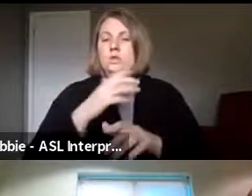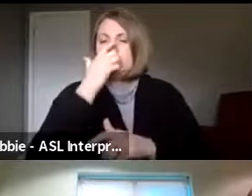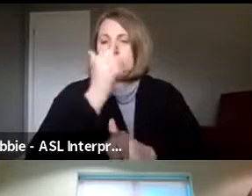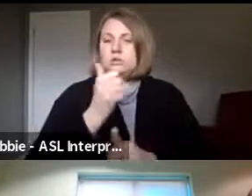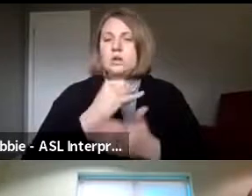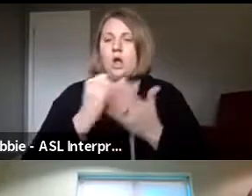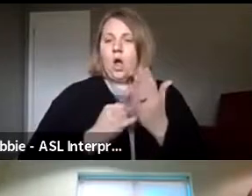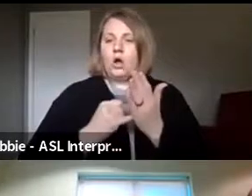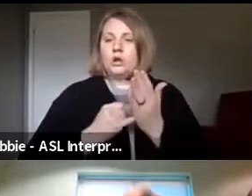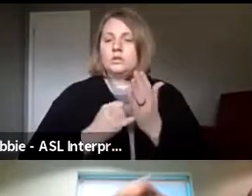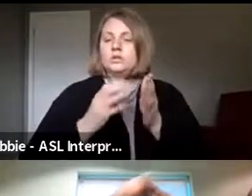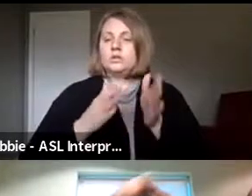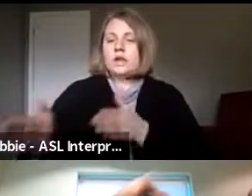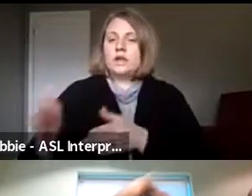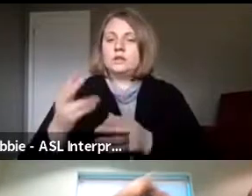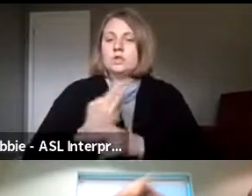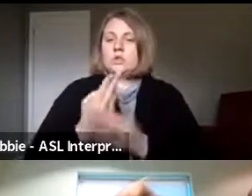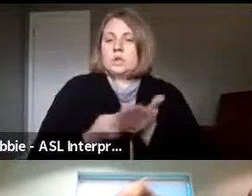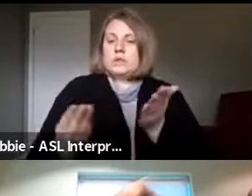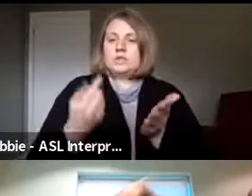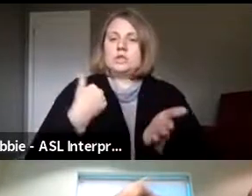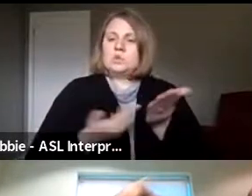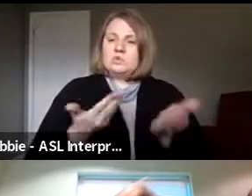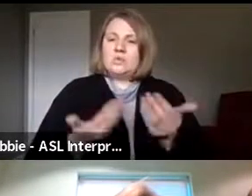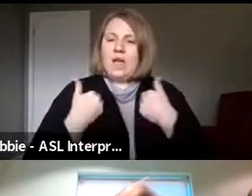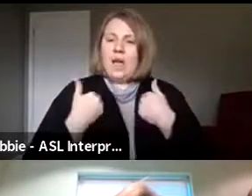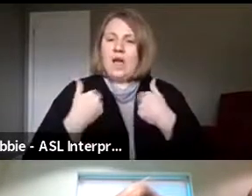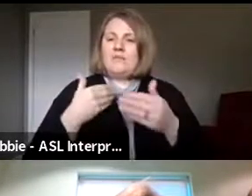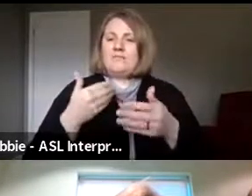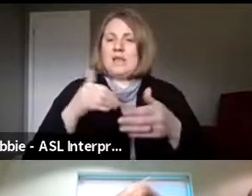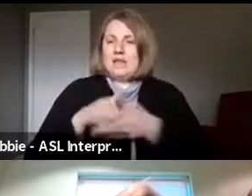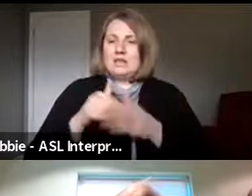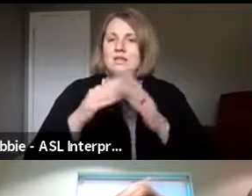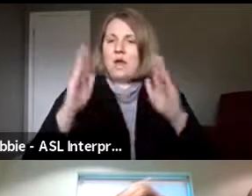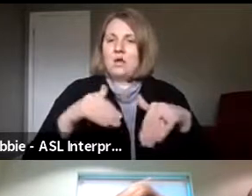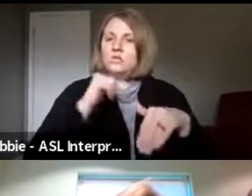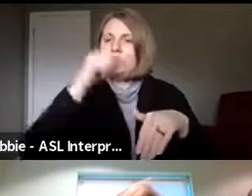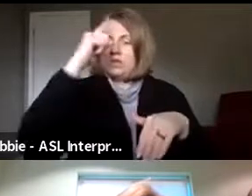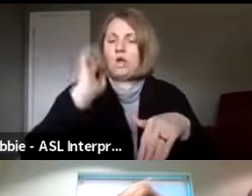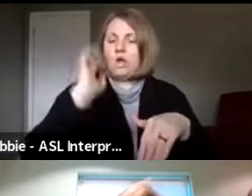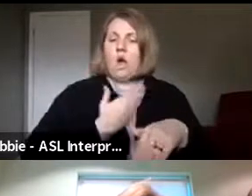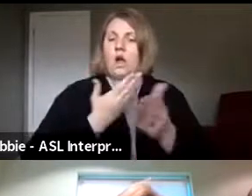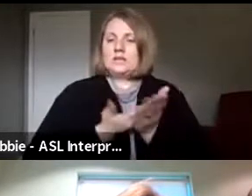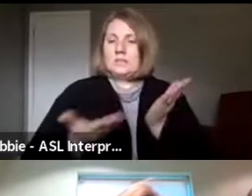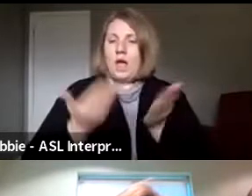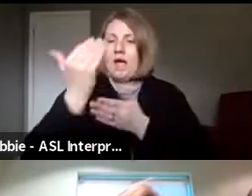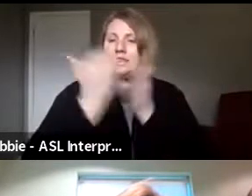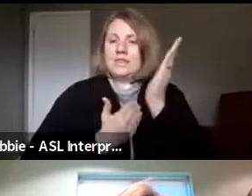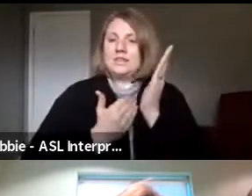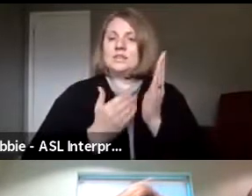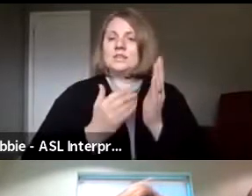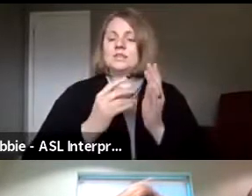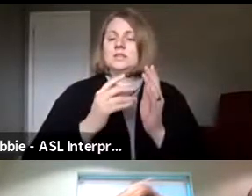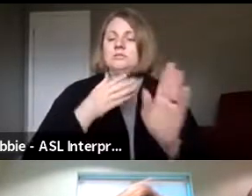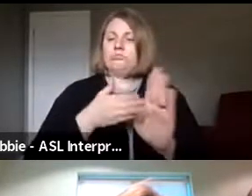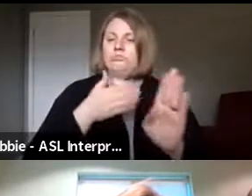using materials that likely we have around the house. I don't think our supply list was super artsy. I think it was more